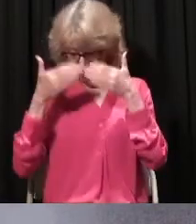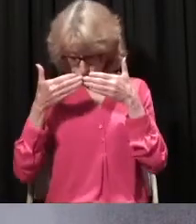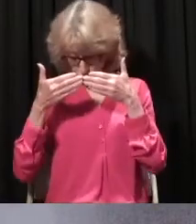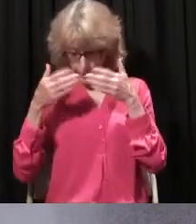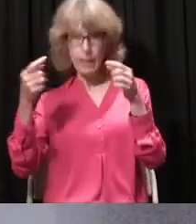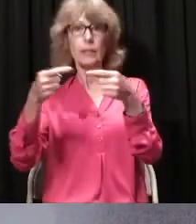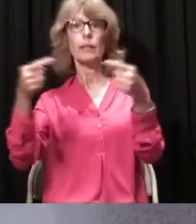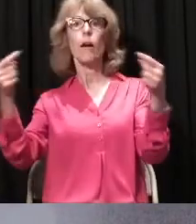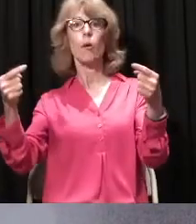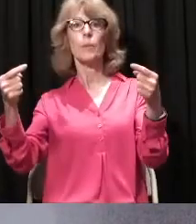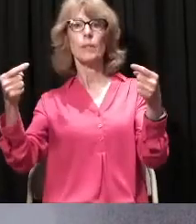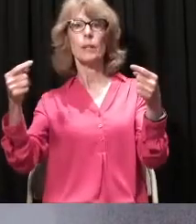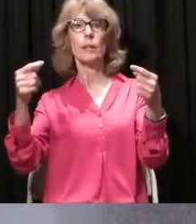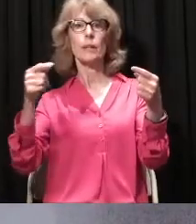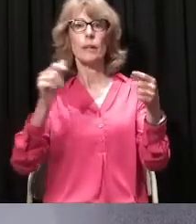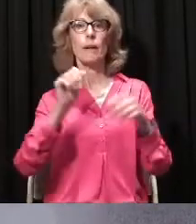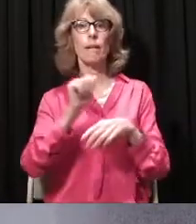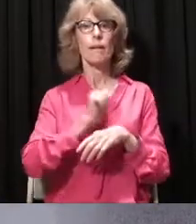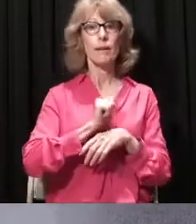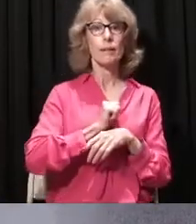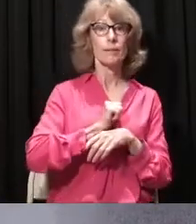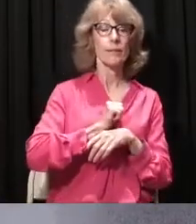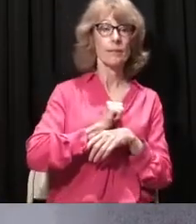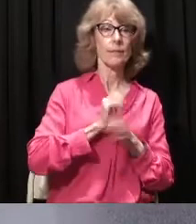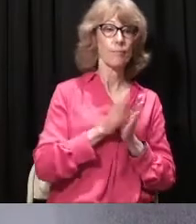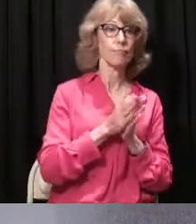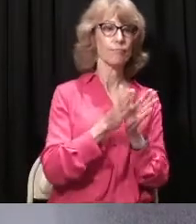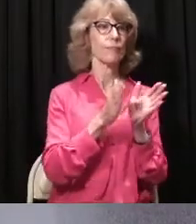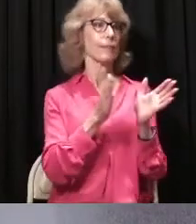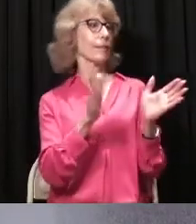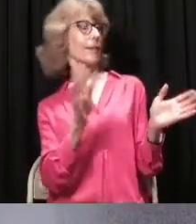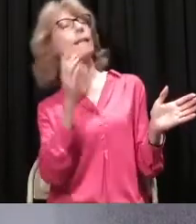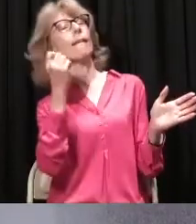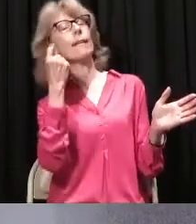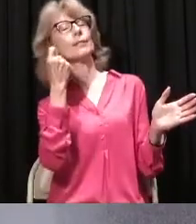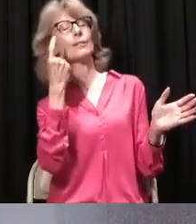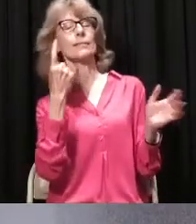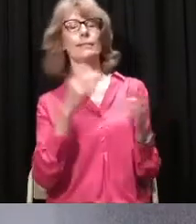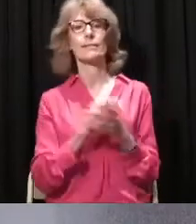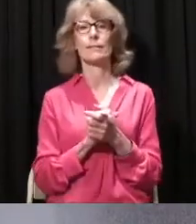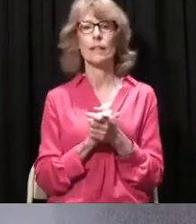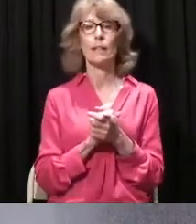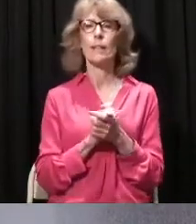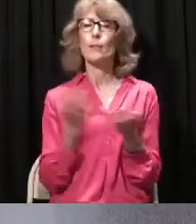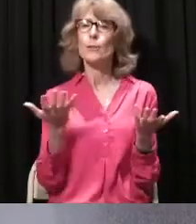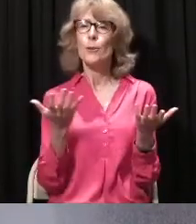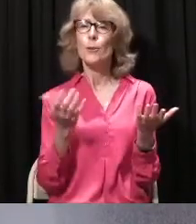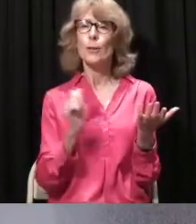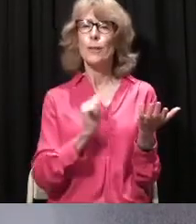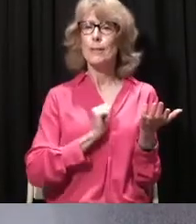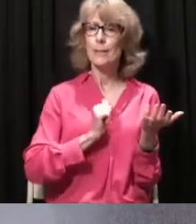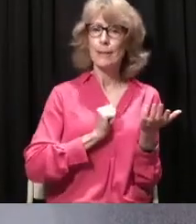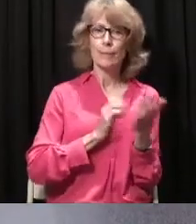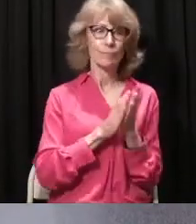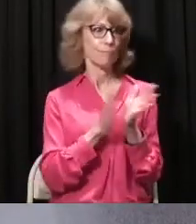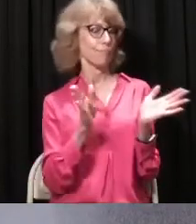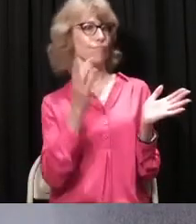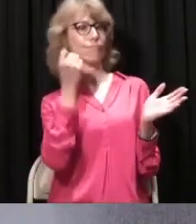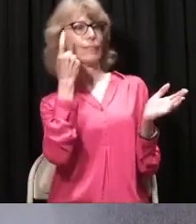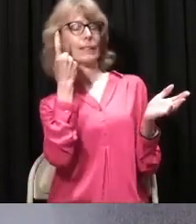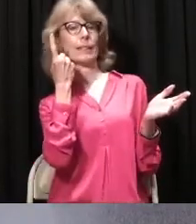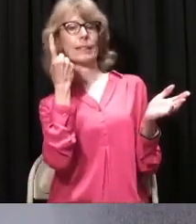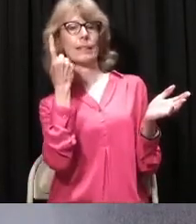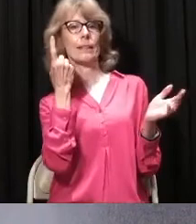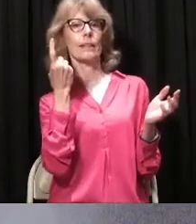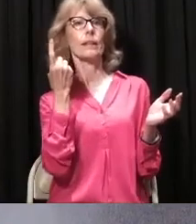of self-actualization. Okay, what exactly does that mean? Okay, what's self-actualization? First of all, it's very